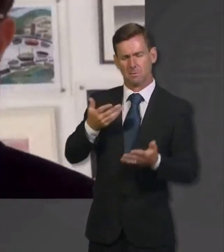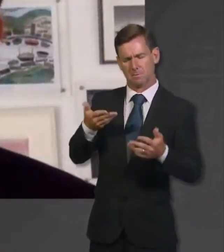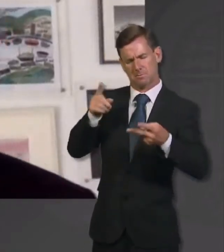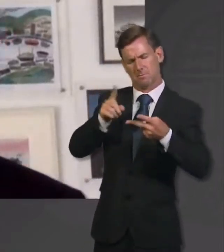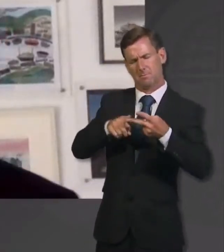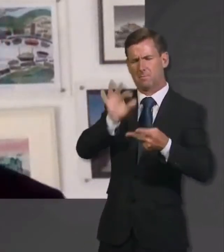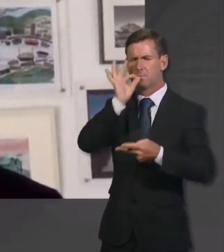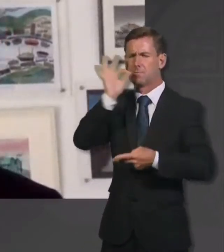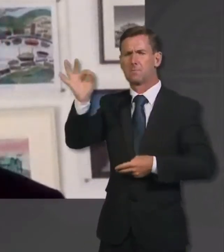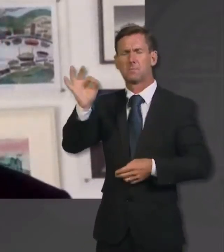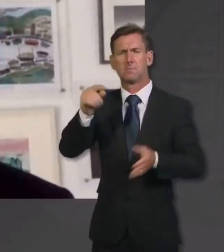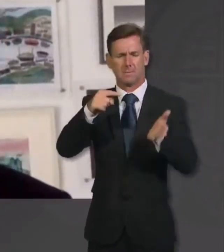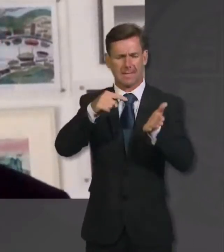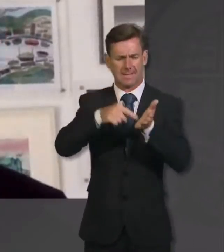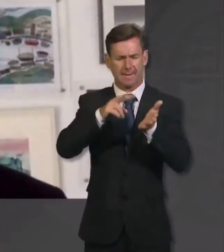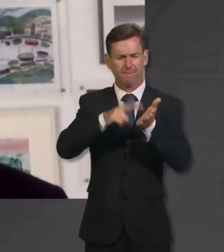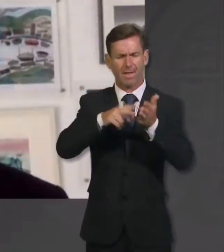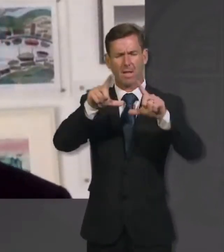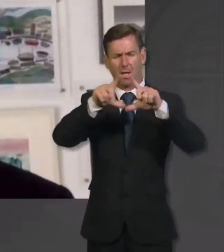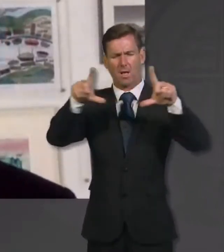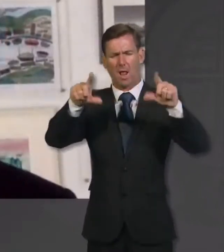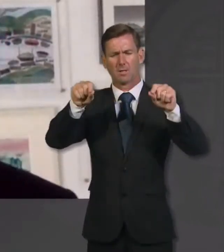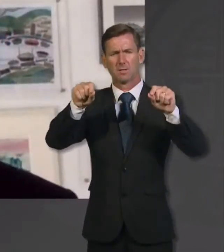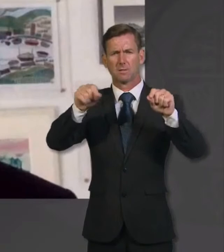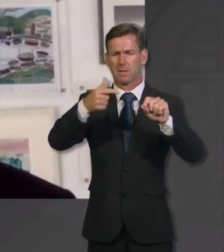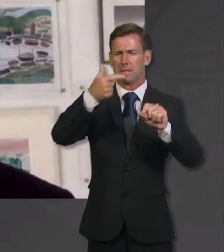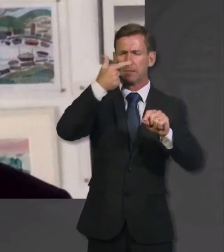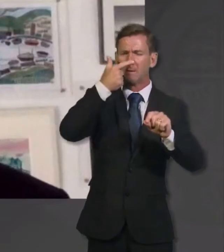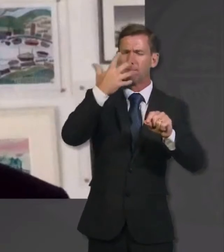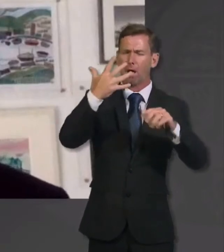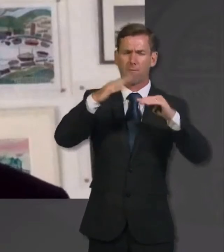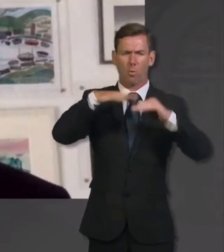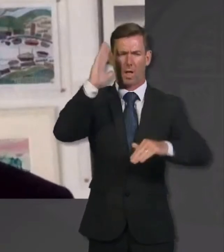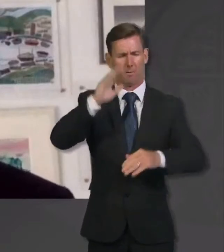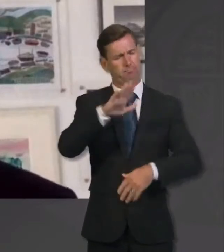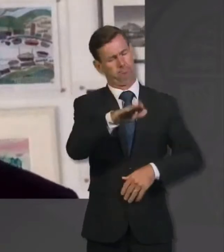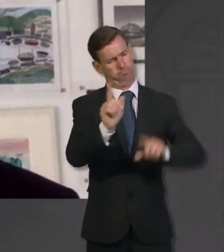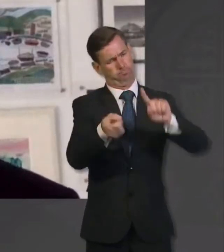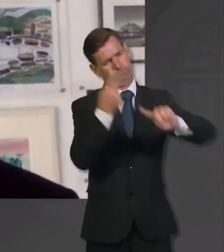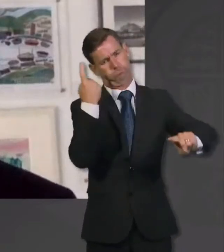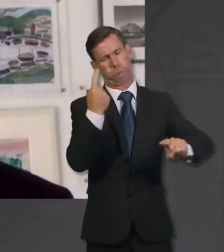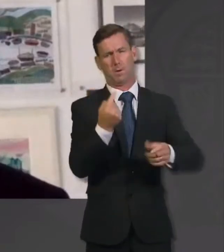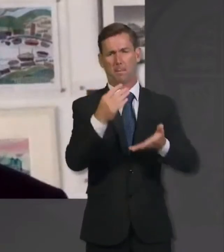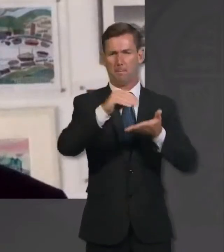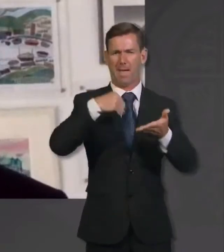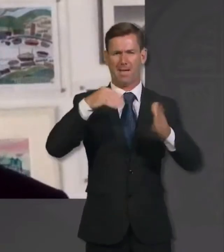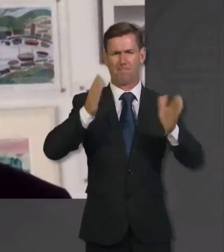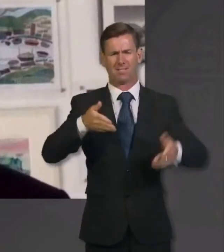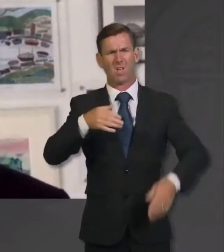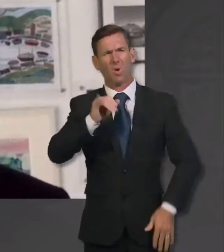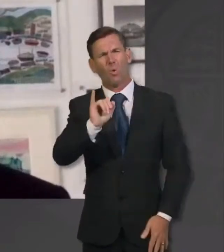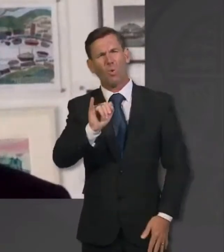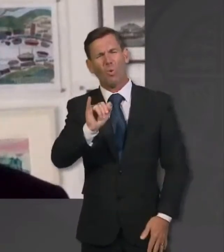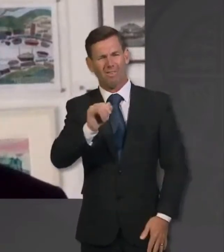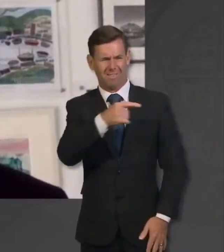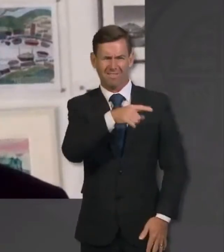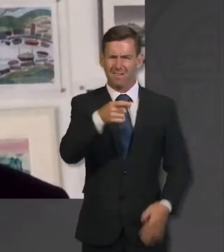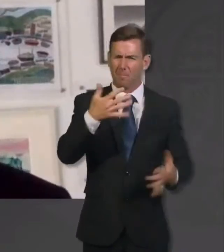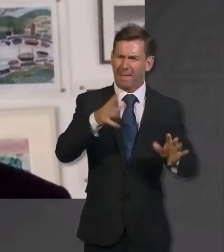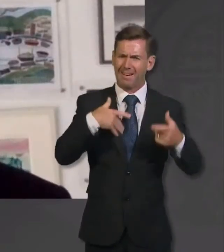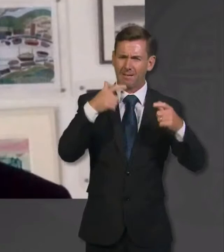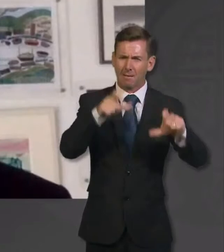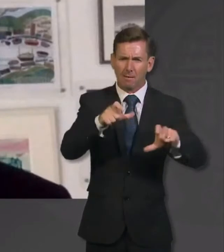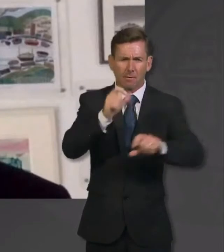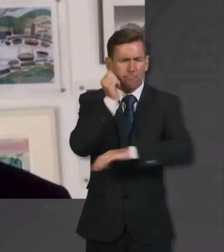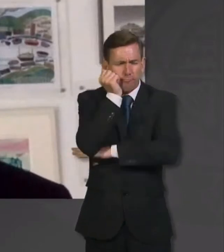really punishing a part of the community that have faced isolation and loneliness through shielding during this crisis. As Culture